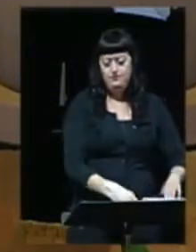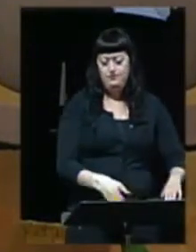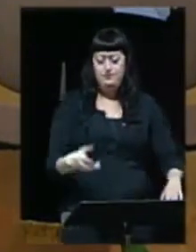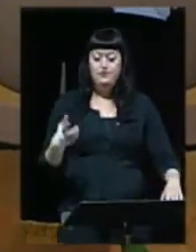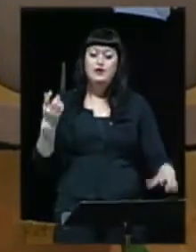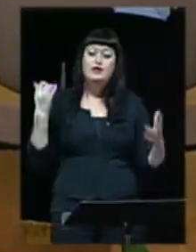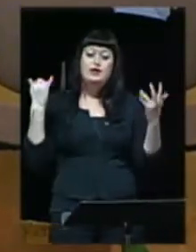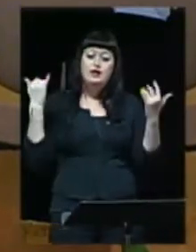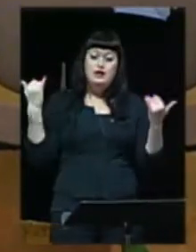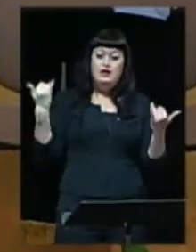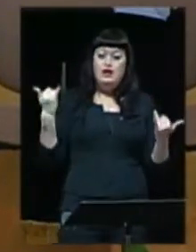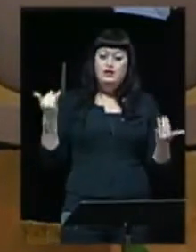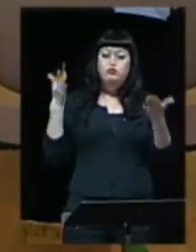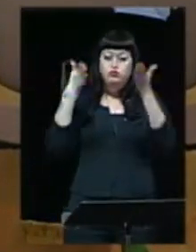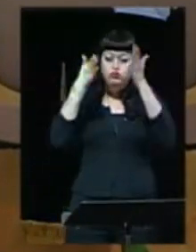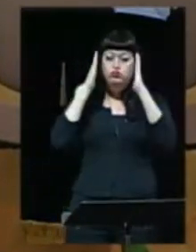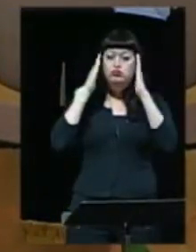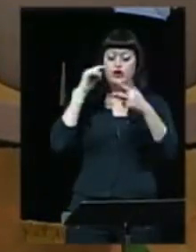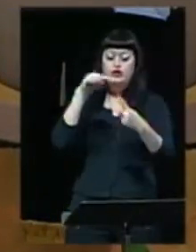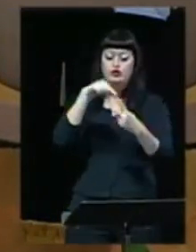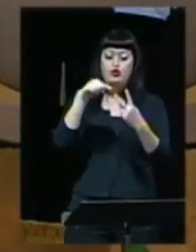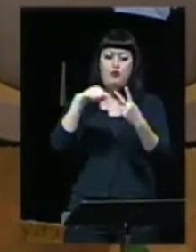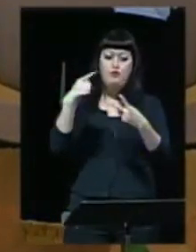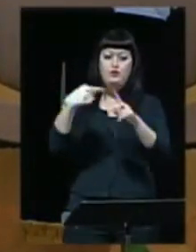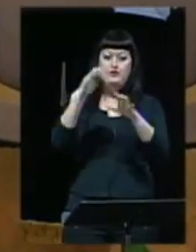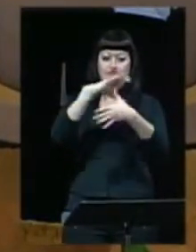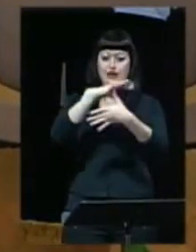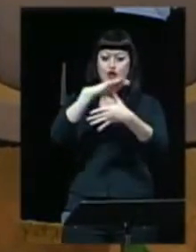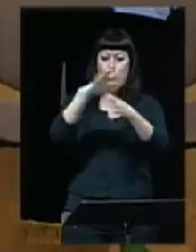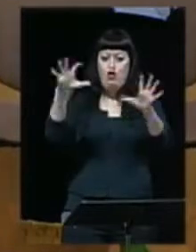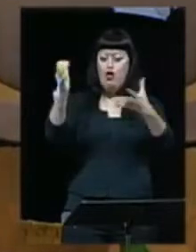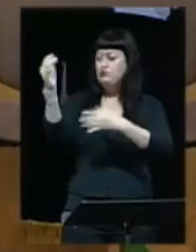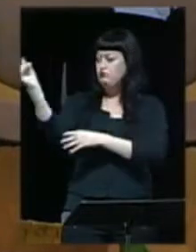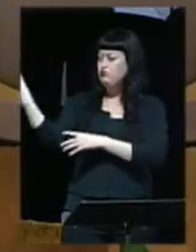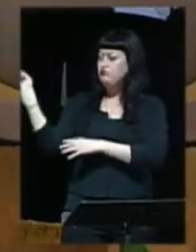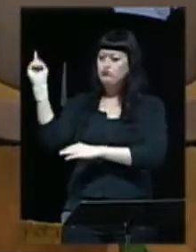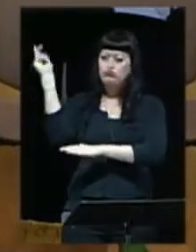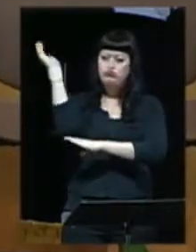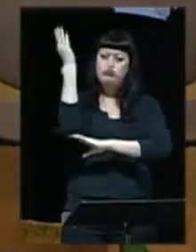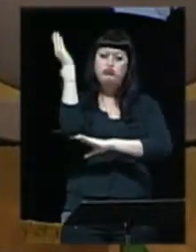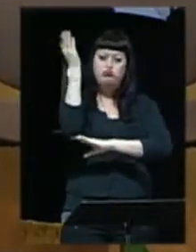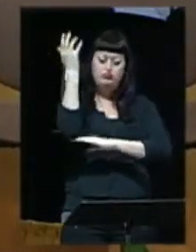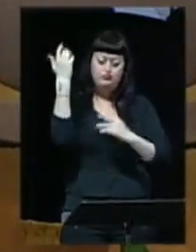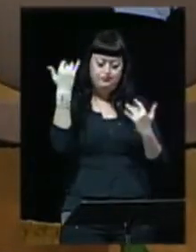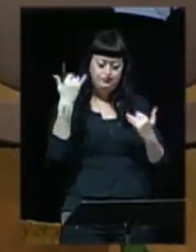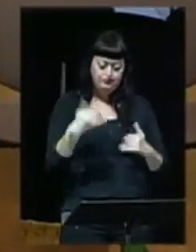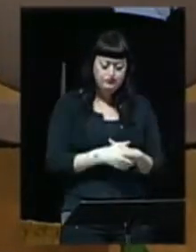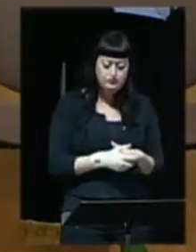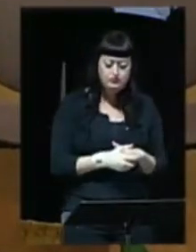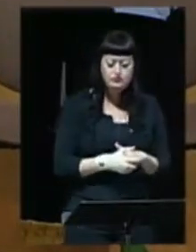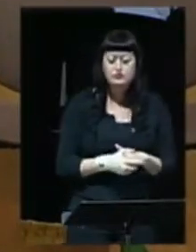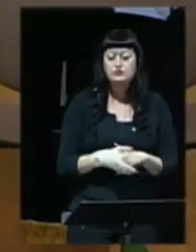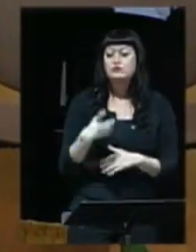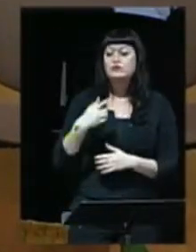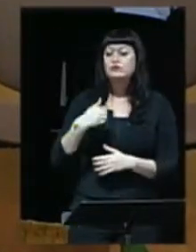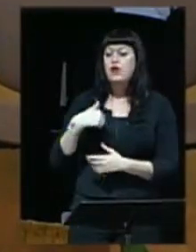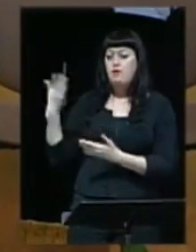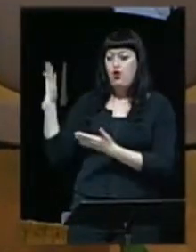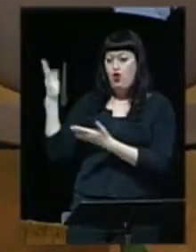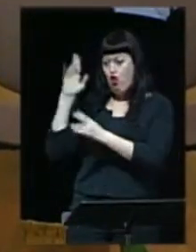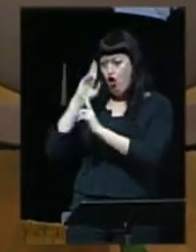Today, we have the pleasure of hearing from two members of the senior class speak on behalf of the 2015 graduates. I'm honored